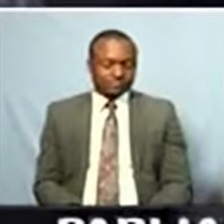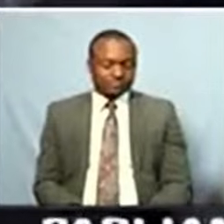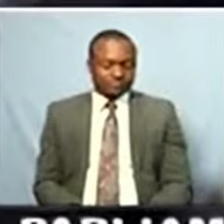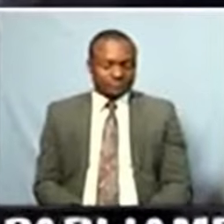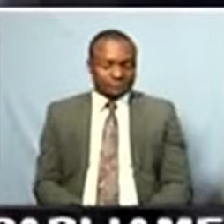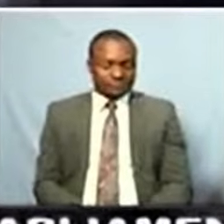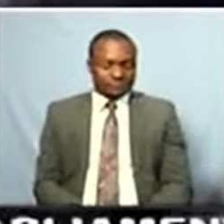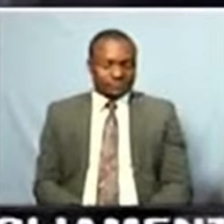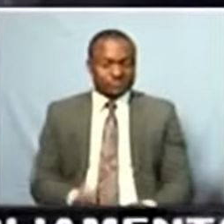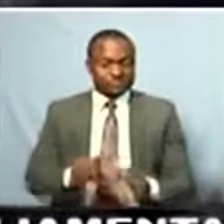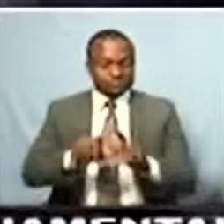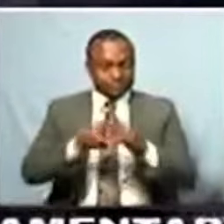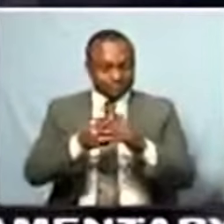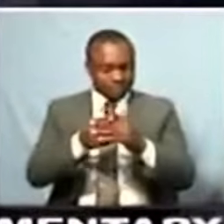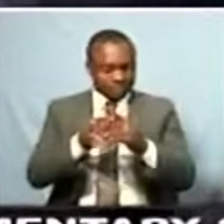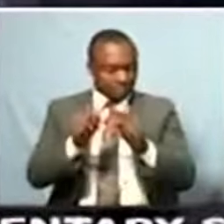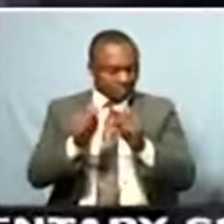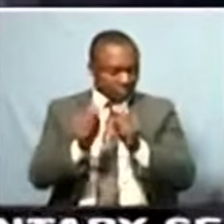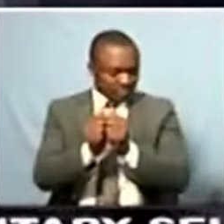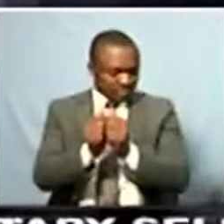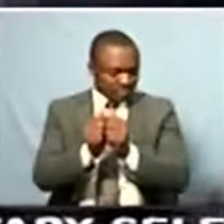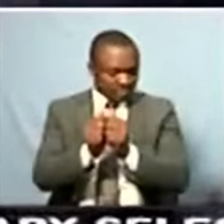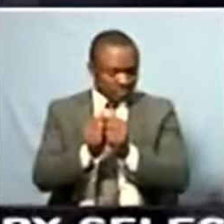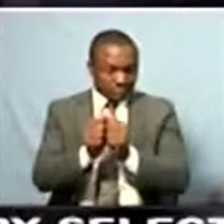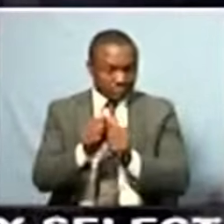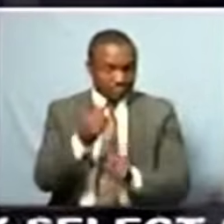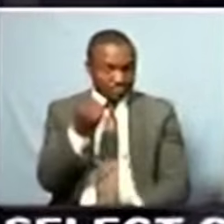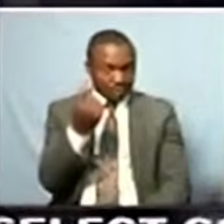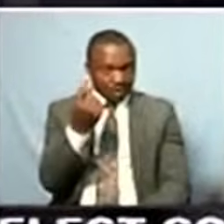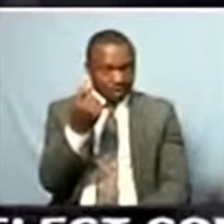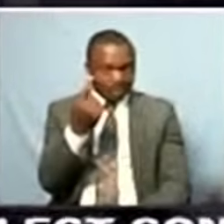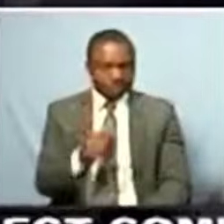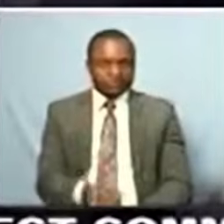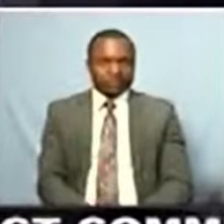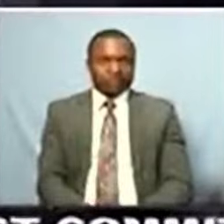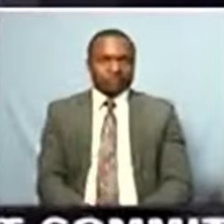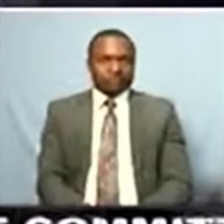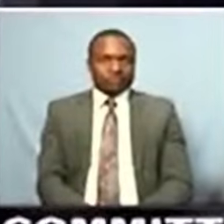I think we start with 11,